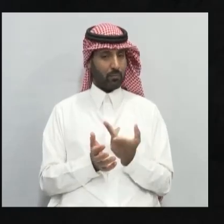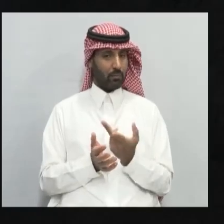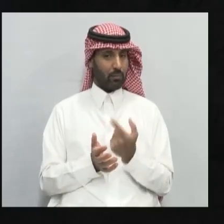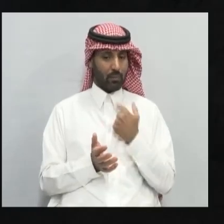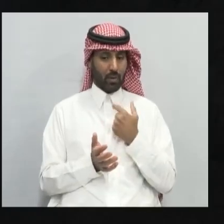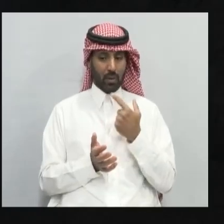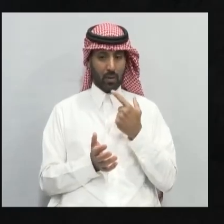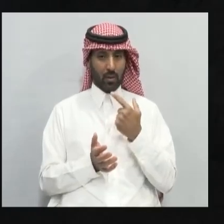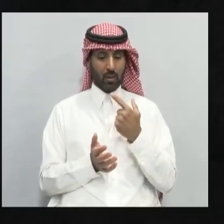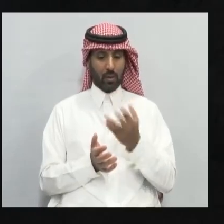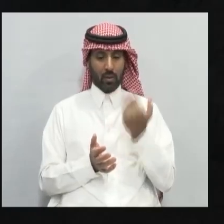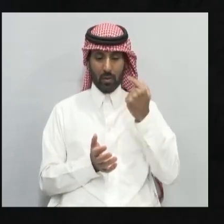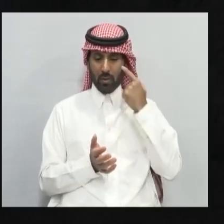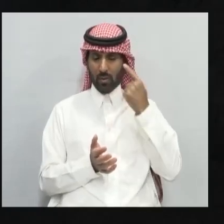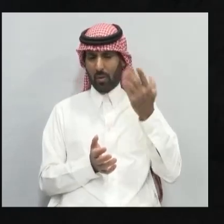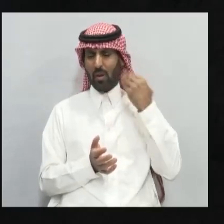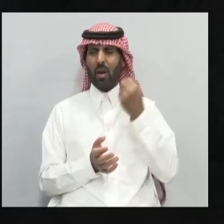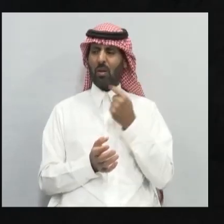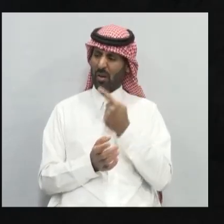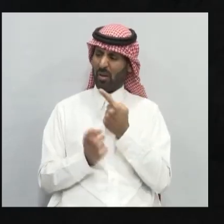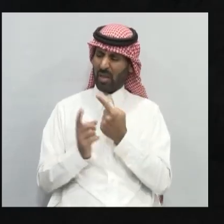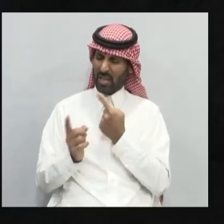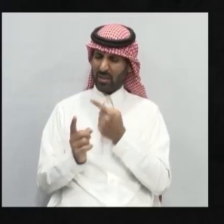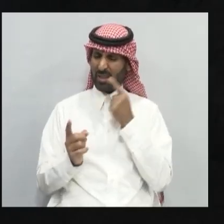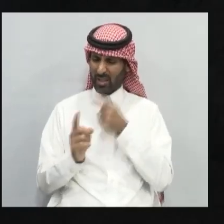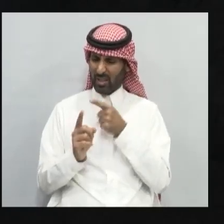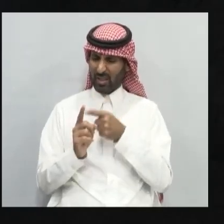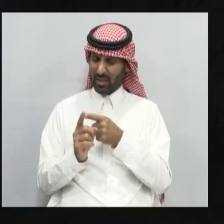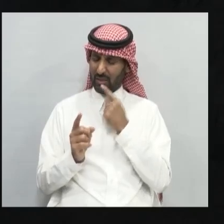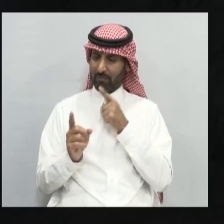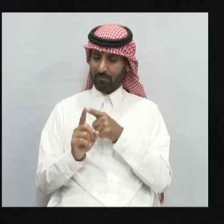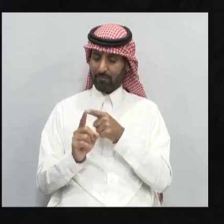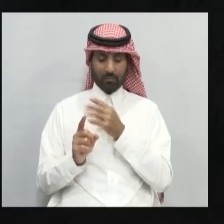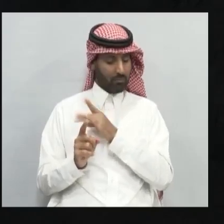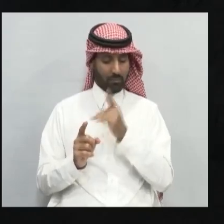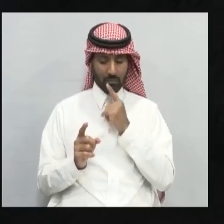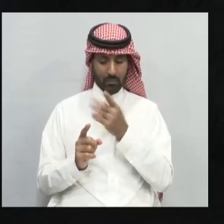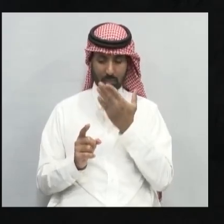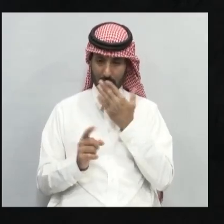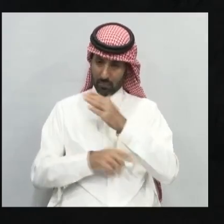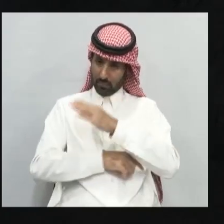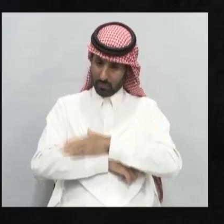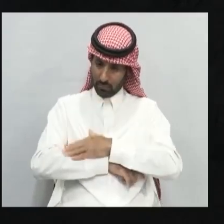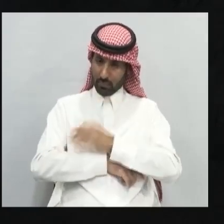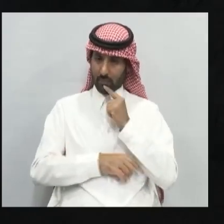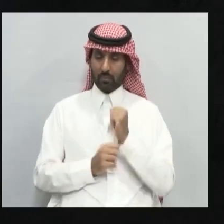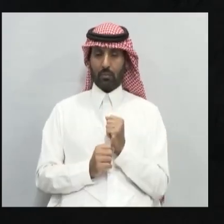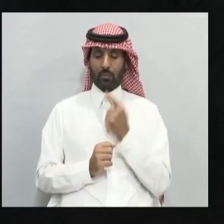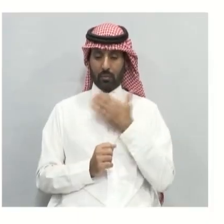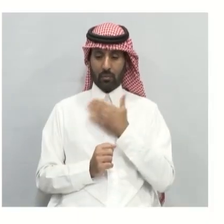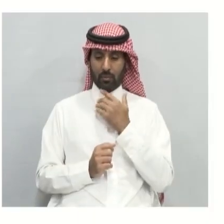I wouldn't have shouted at a friend. I would prefer to be much more polite to a friend or to my